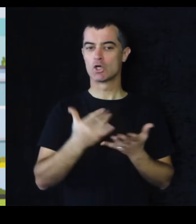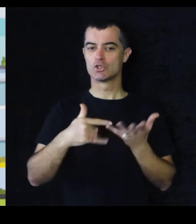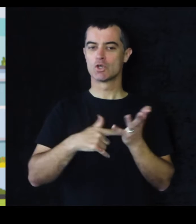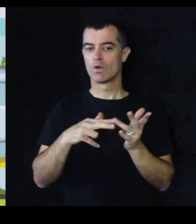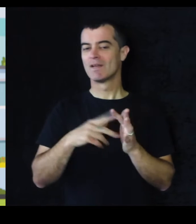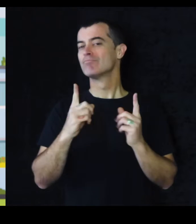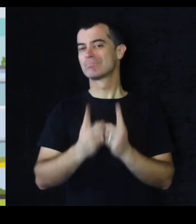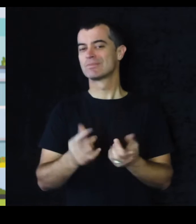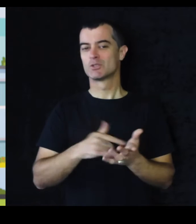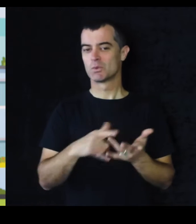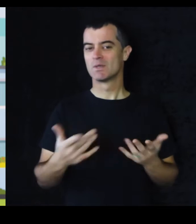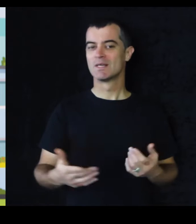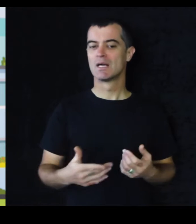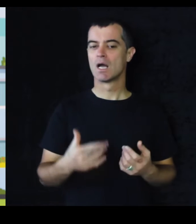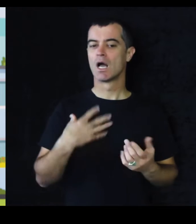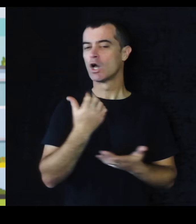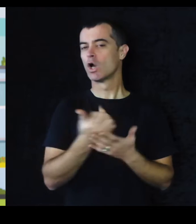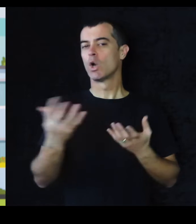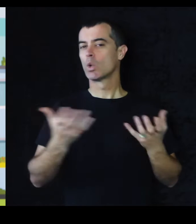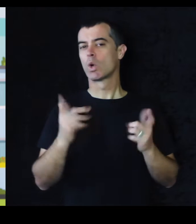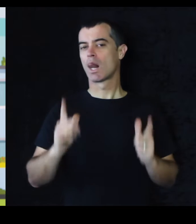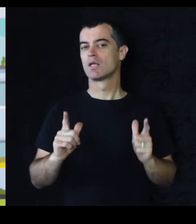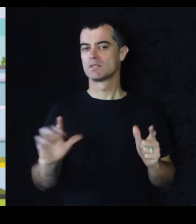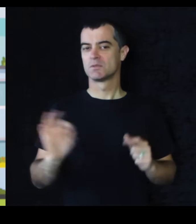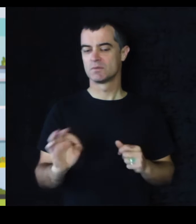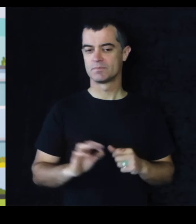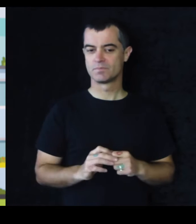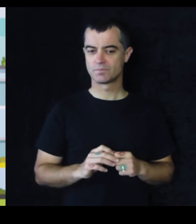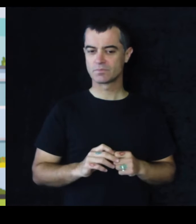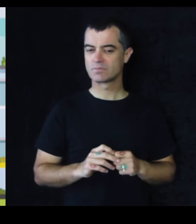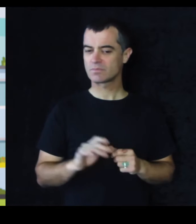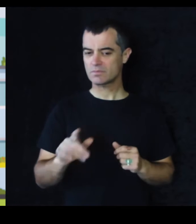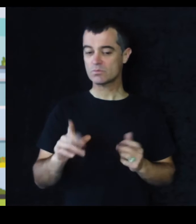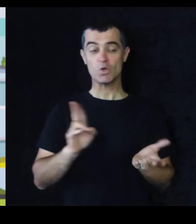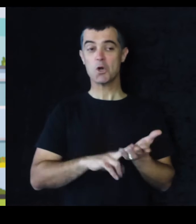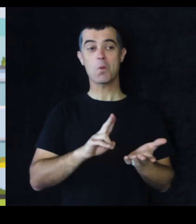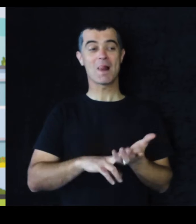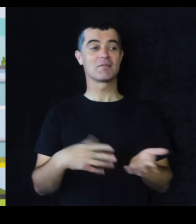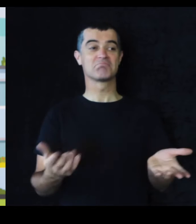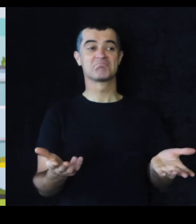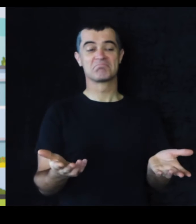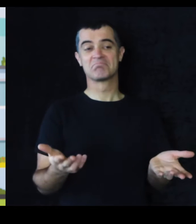and things like that, so I tend not to cook too much. Just do normal sort of